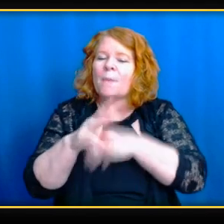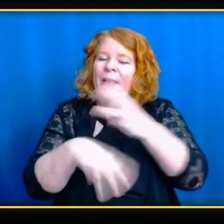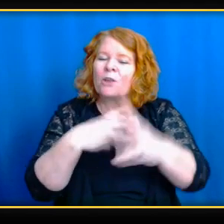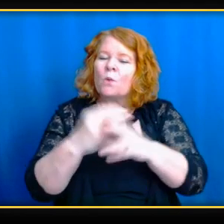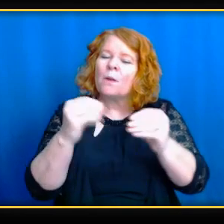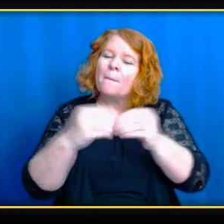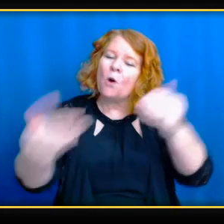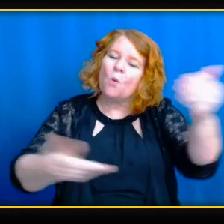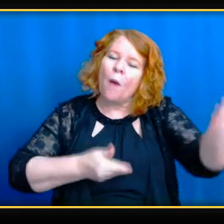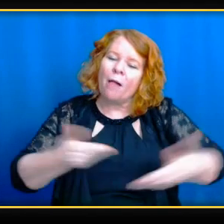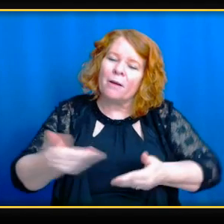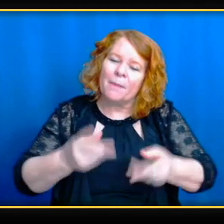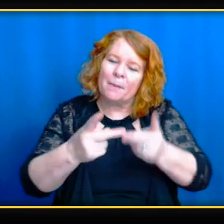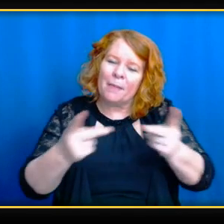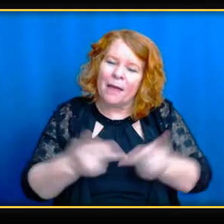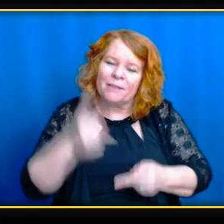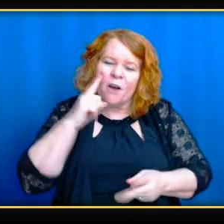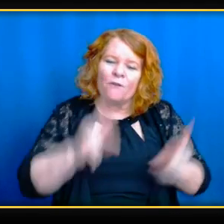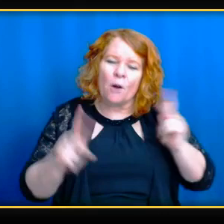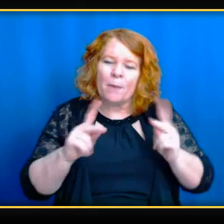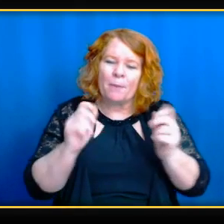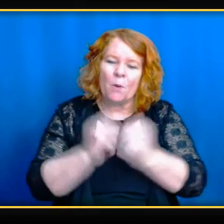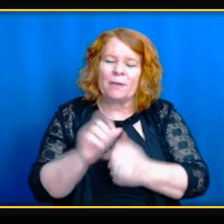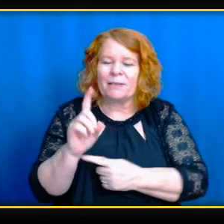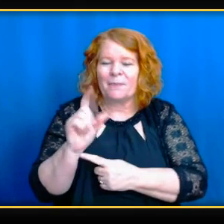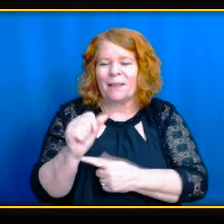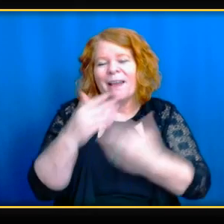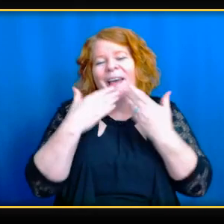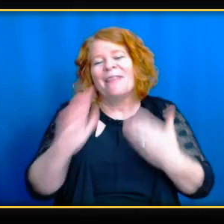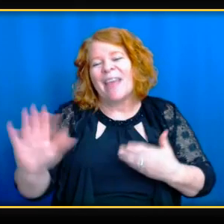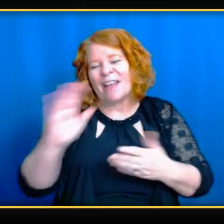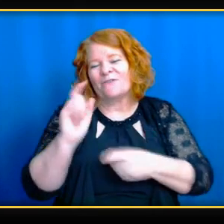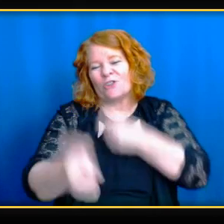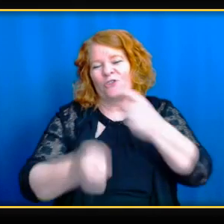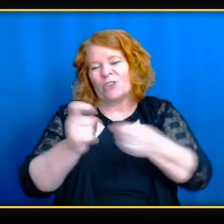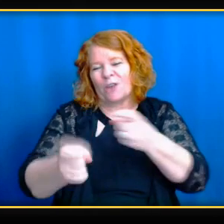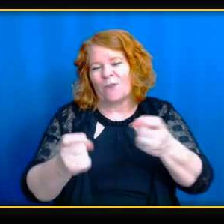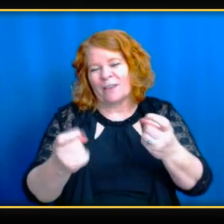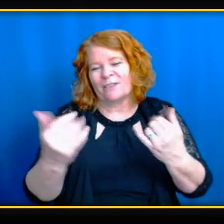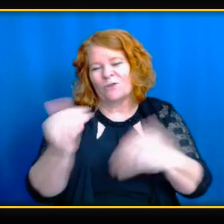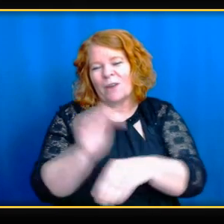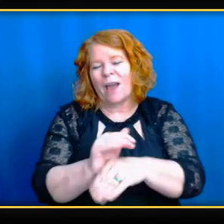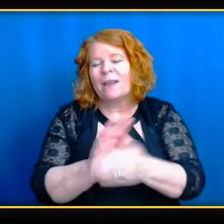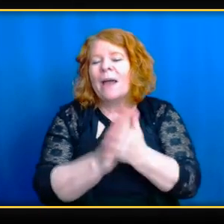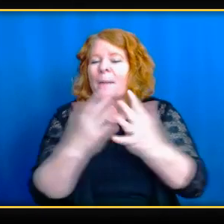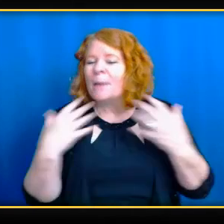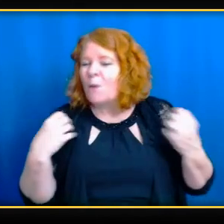people with disabilities. Thanks for your generosity tonight. Be well. Good night, everyone.